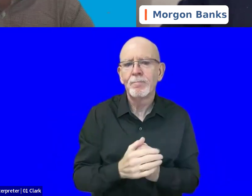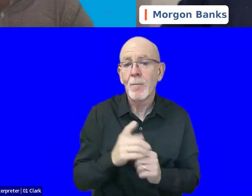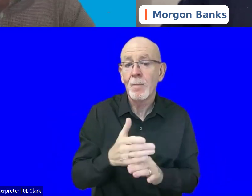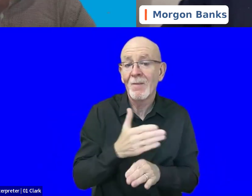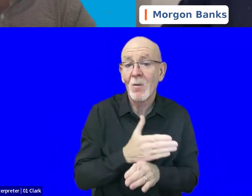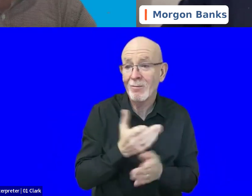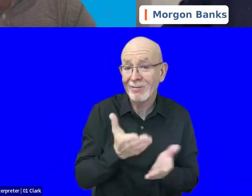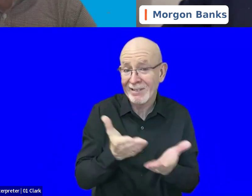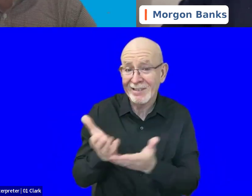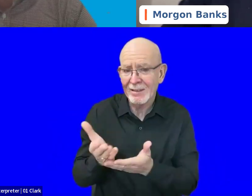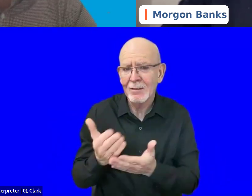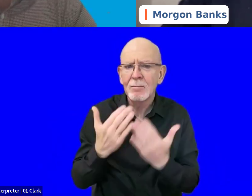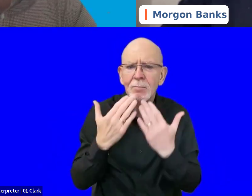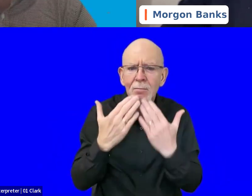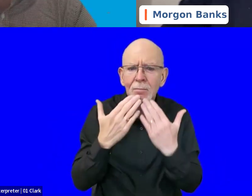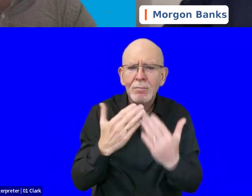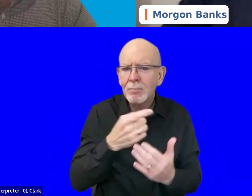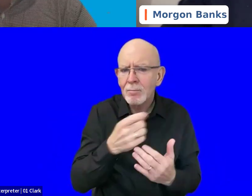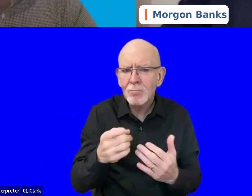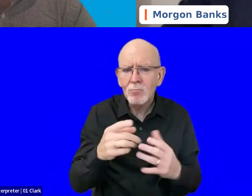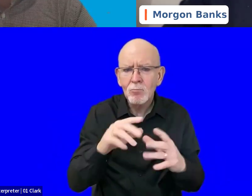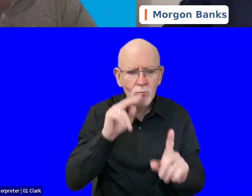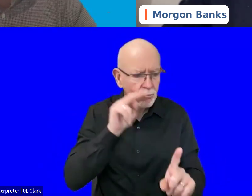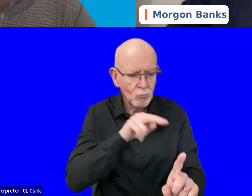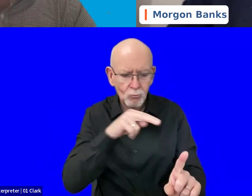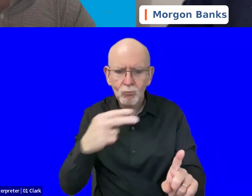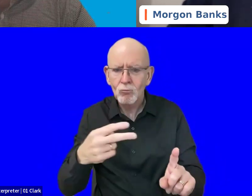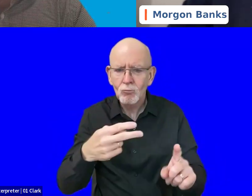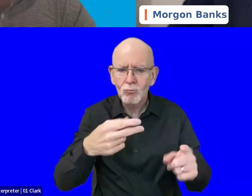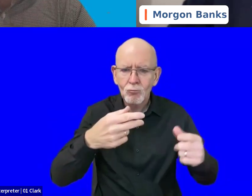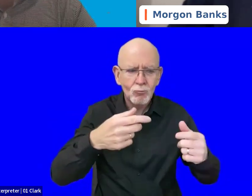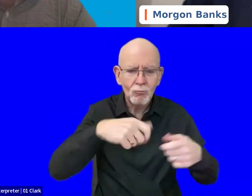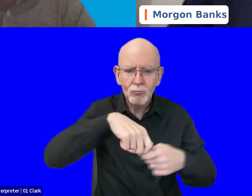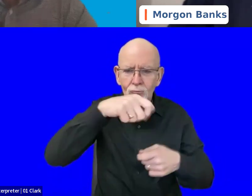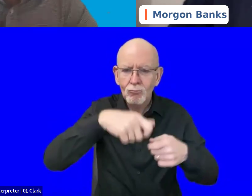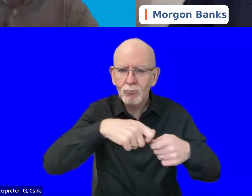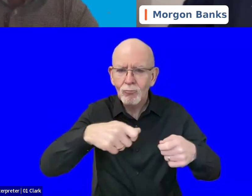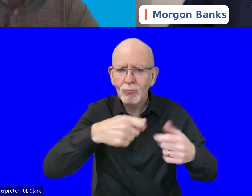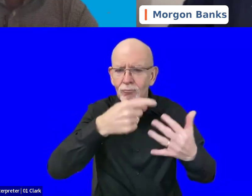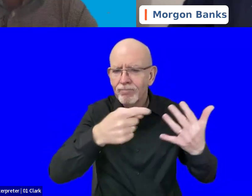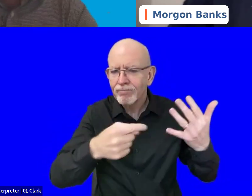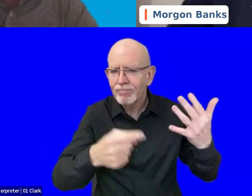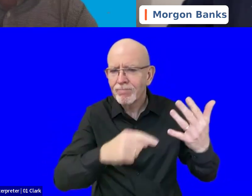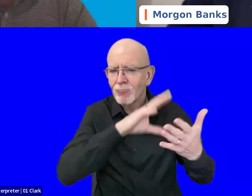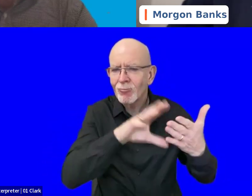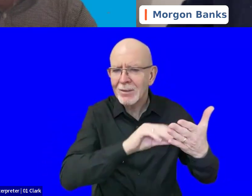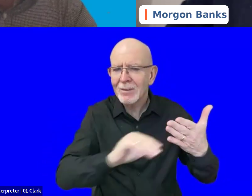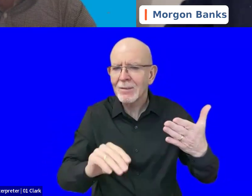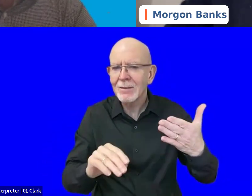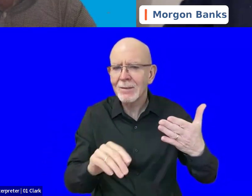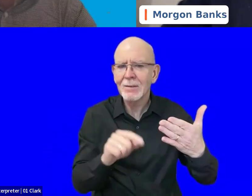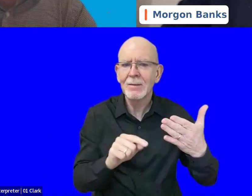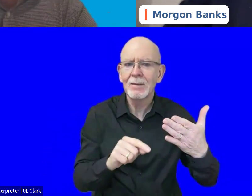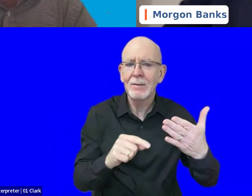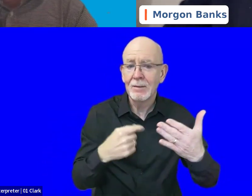We copy-pasted in the chat the link to some of the report, as well some of the papers that have